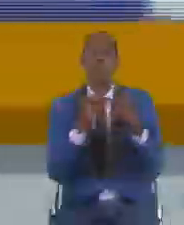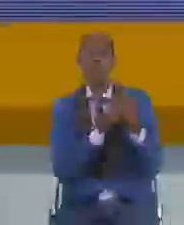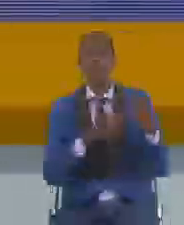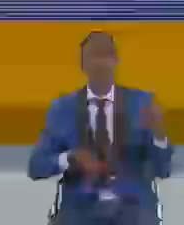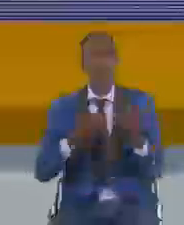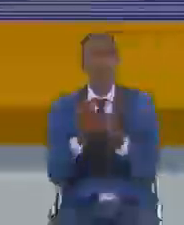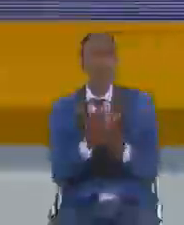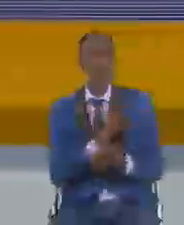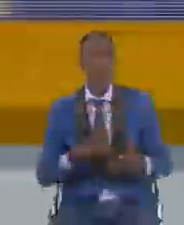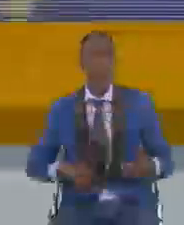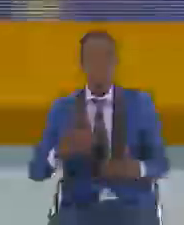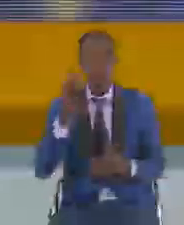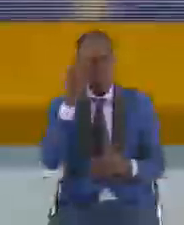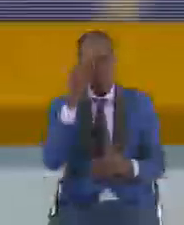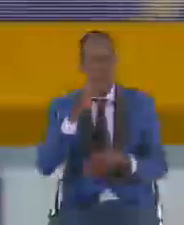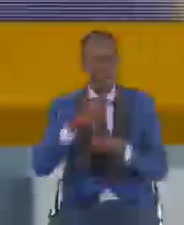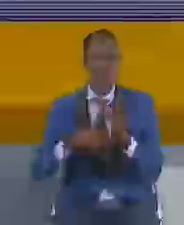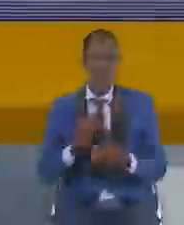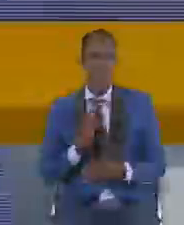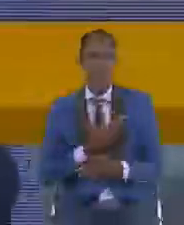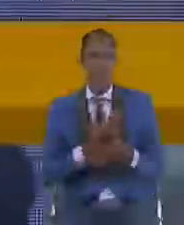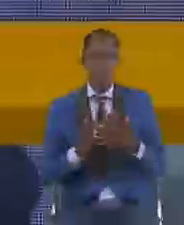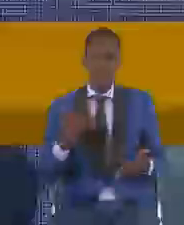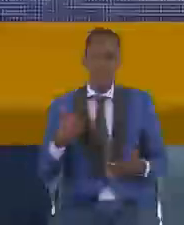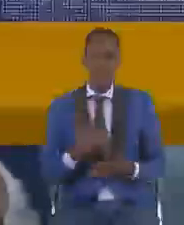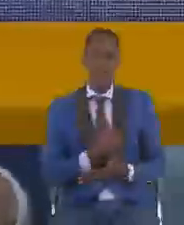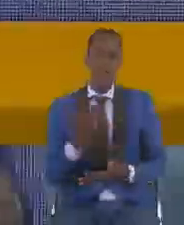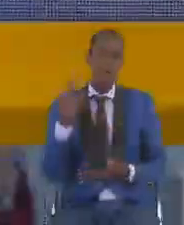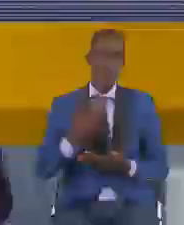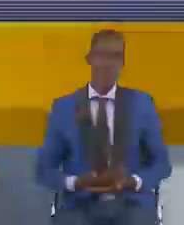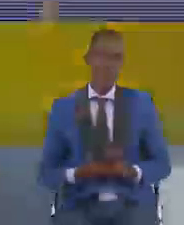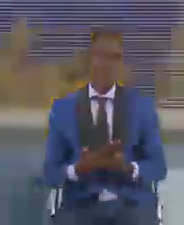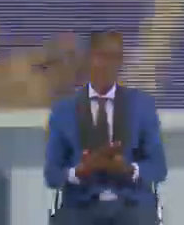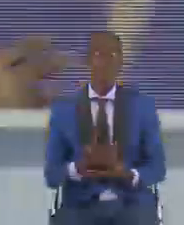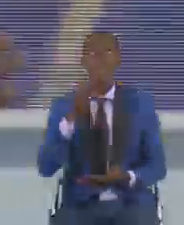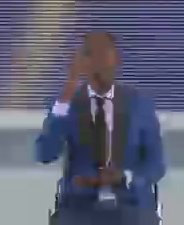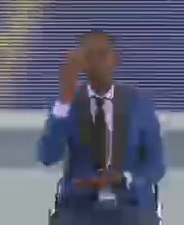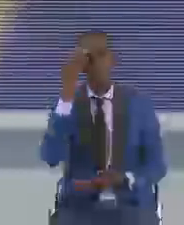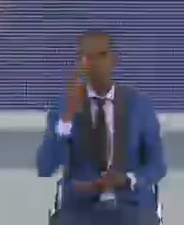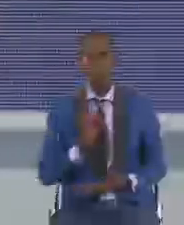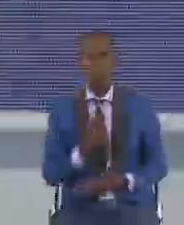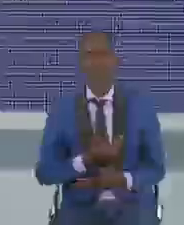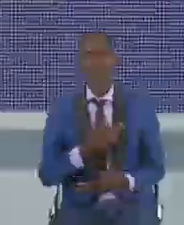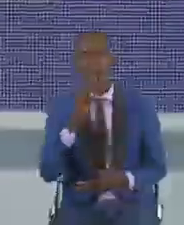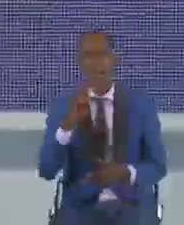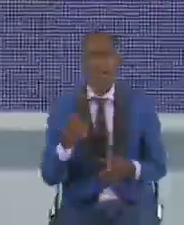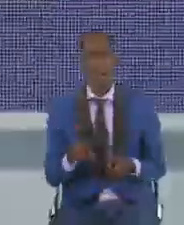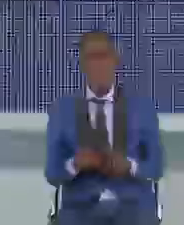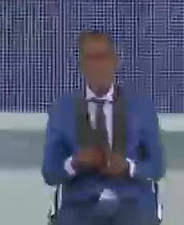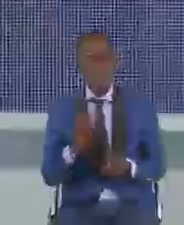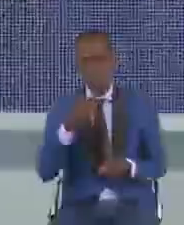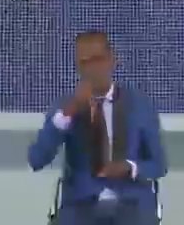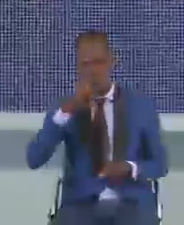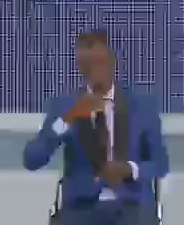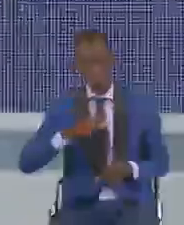Lord knew about us before we were born. He knew us like he knew Paul when he was